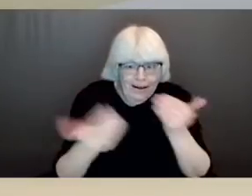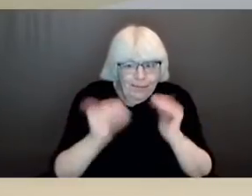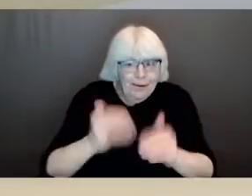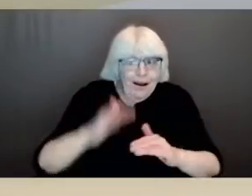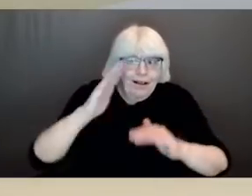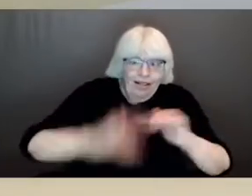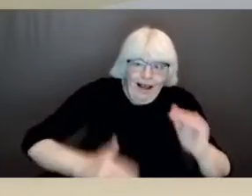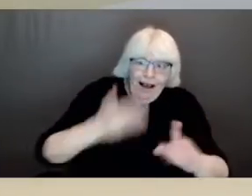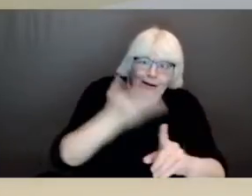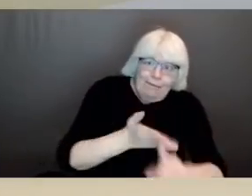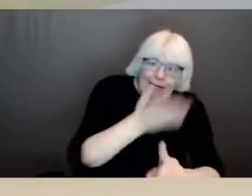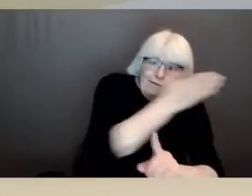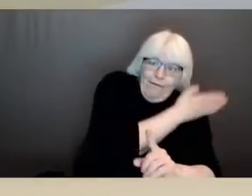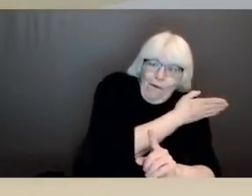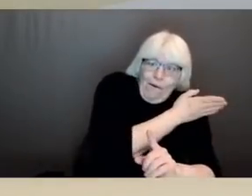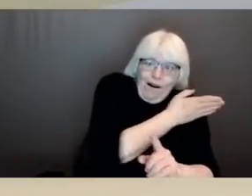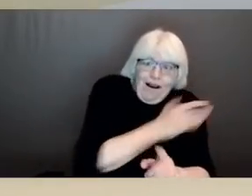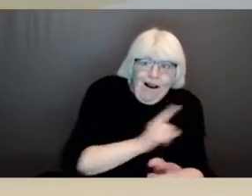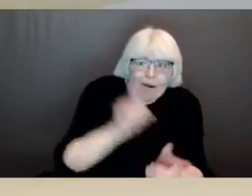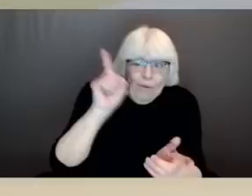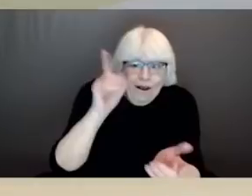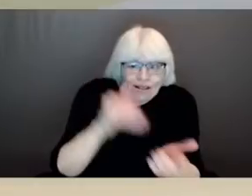1,100 of them were first doses.